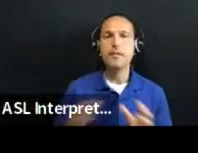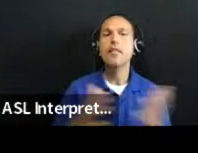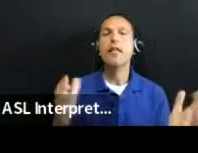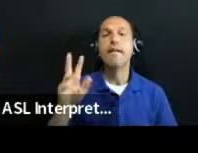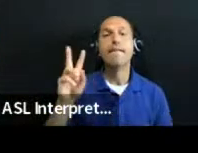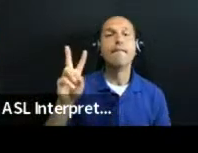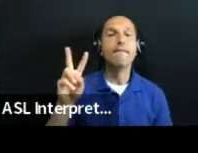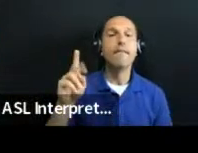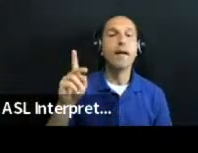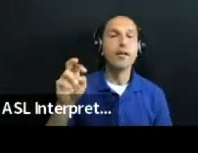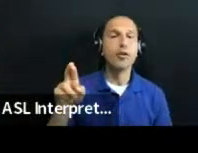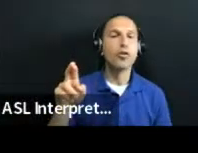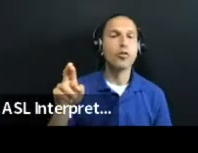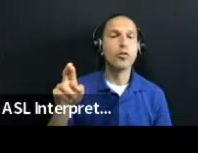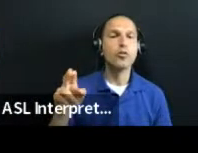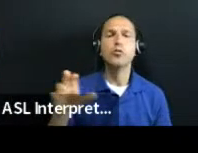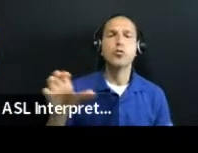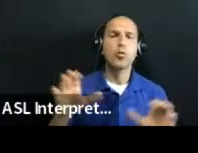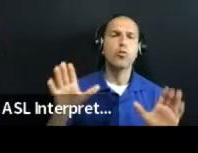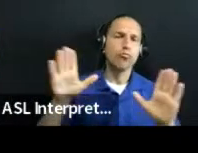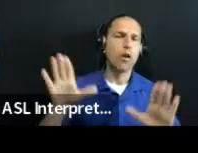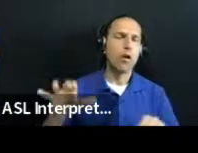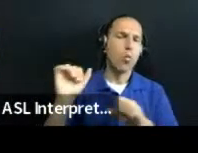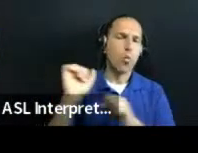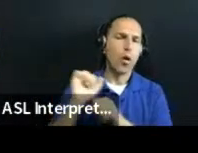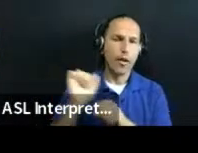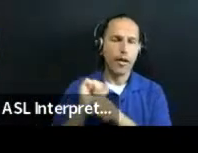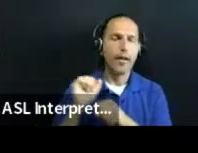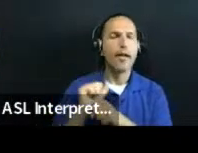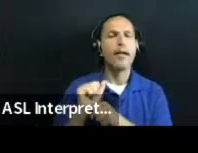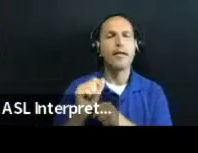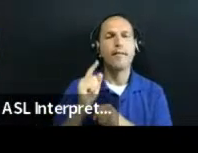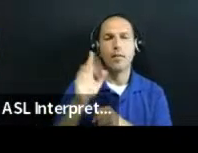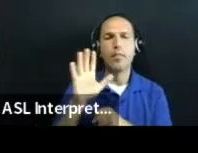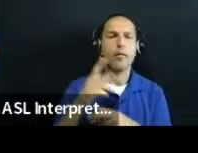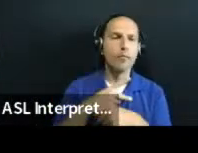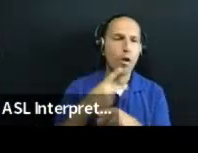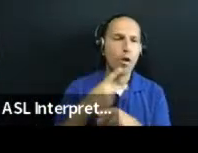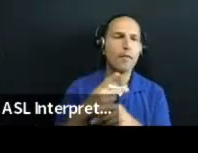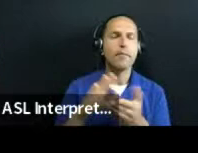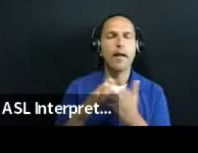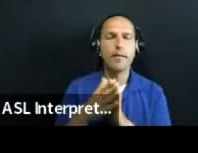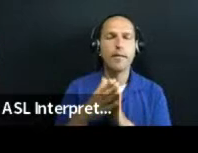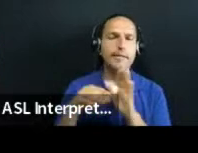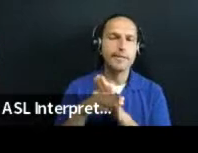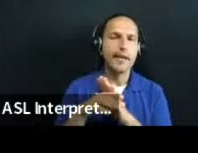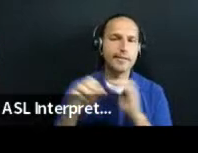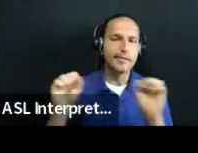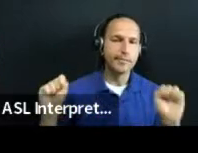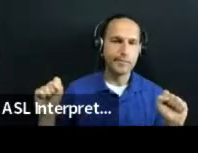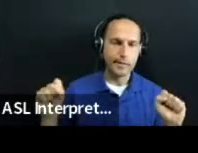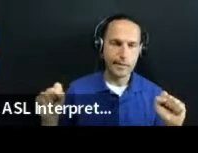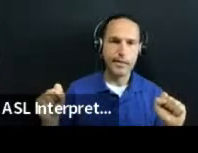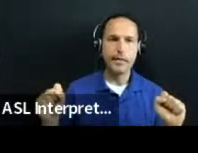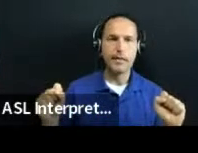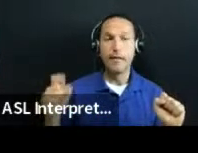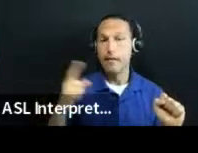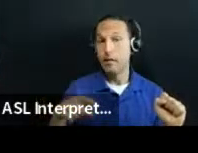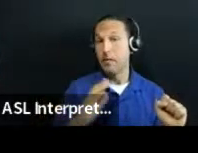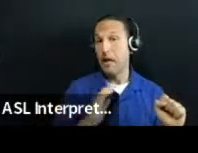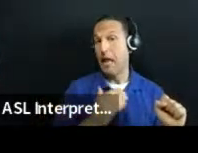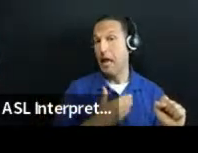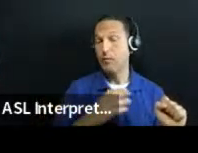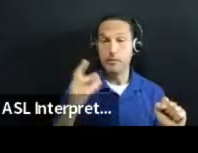out there that are doing amazing work to try to make their products accessible. From our